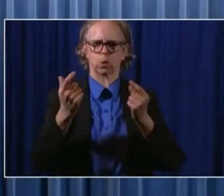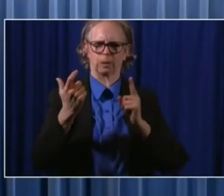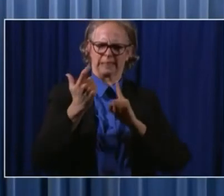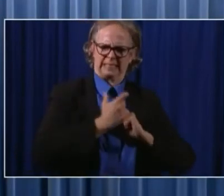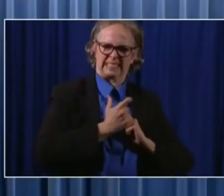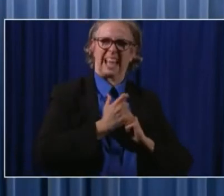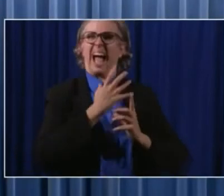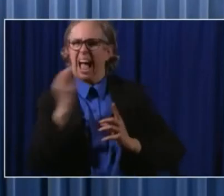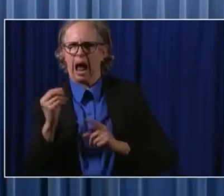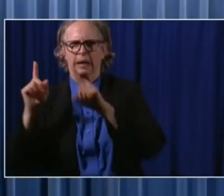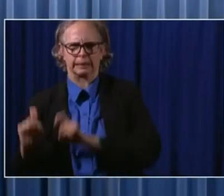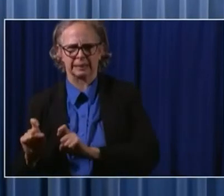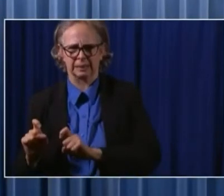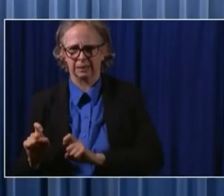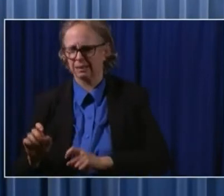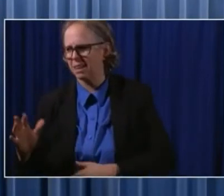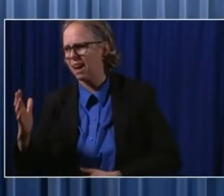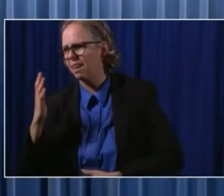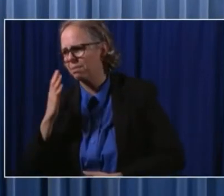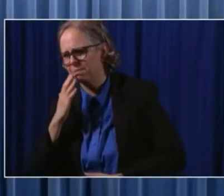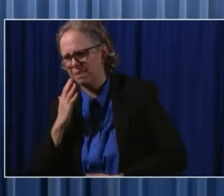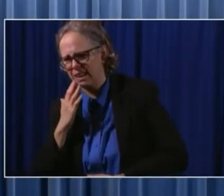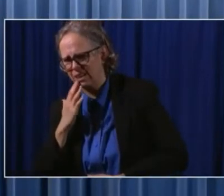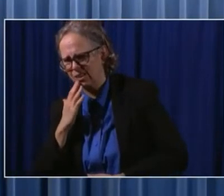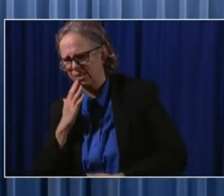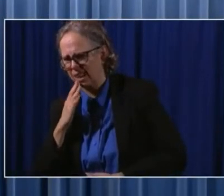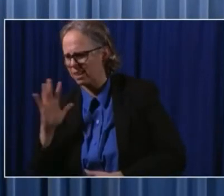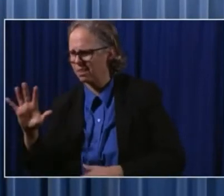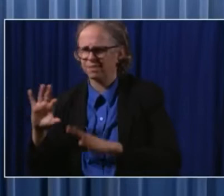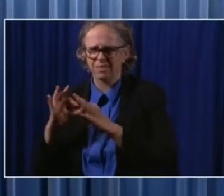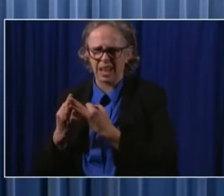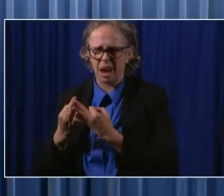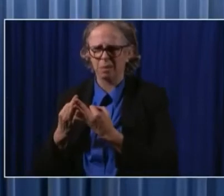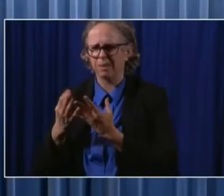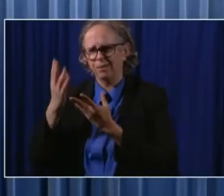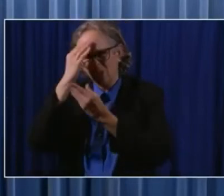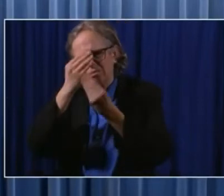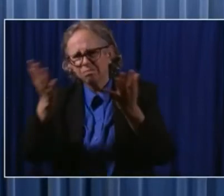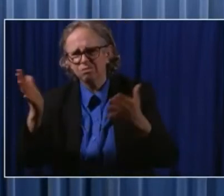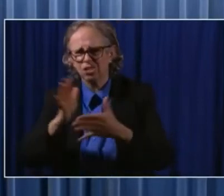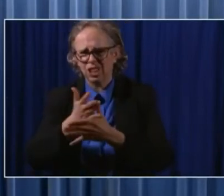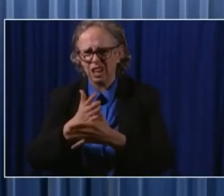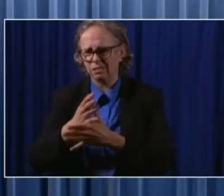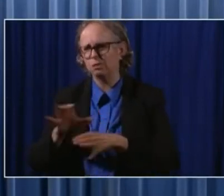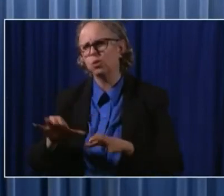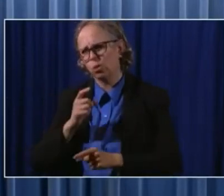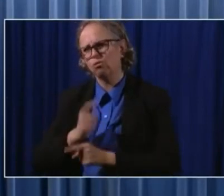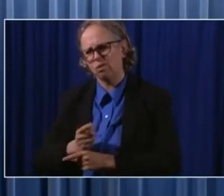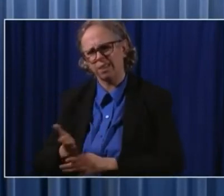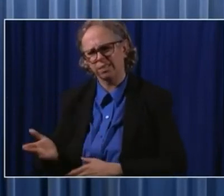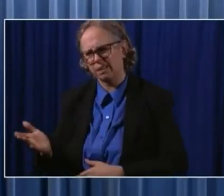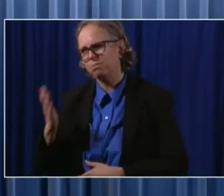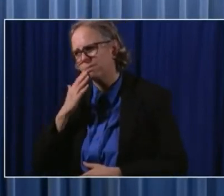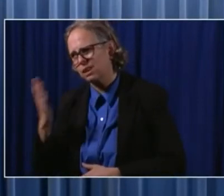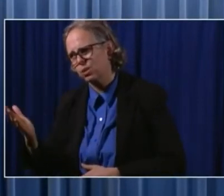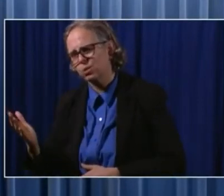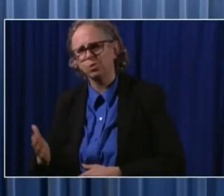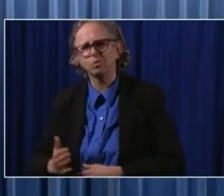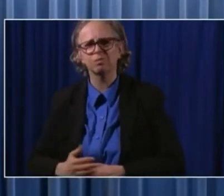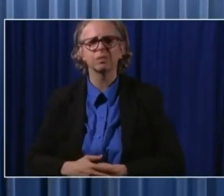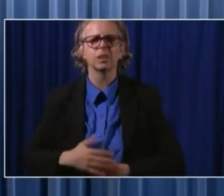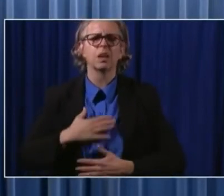this with us, and thanks to your family for doing the right thing. And we appreciate